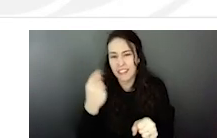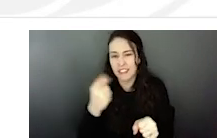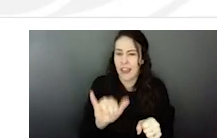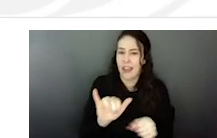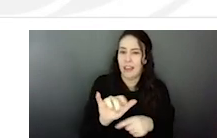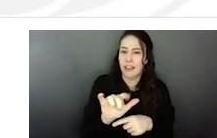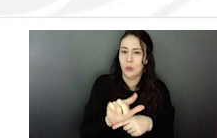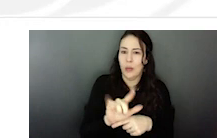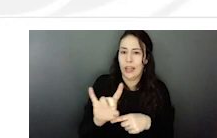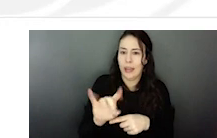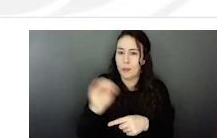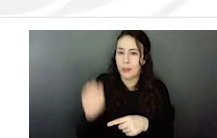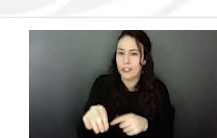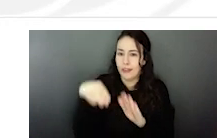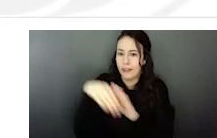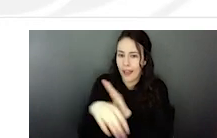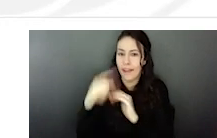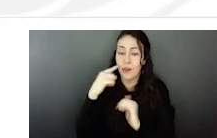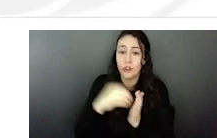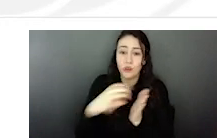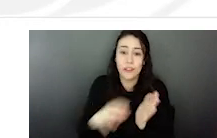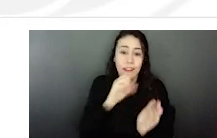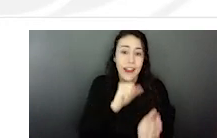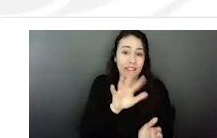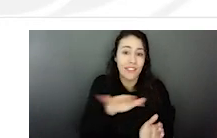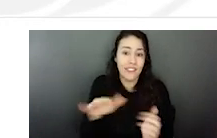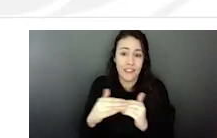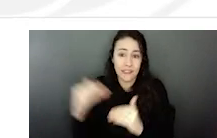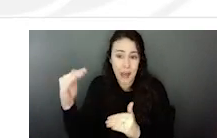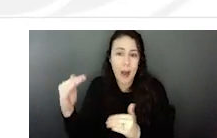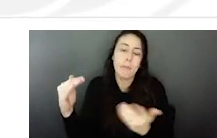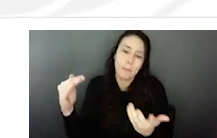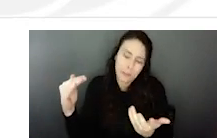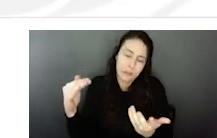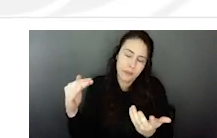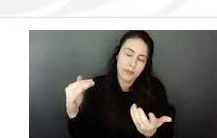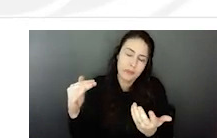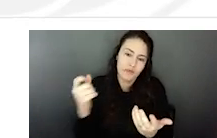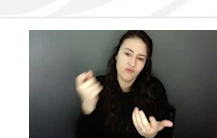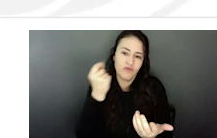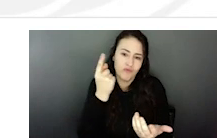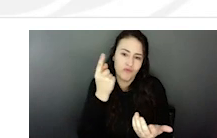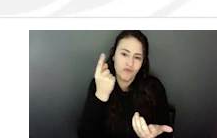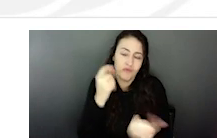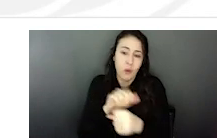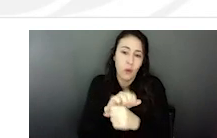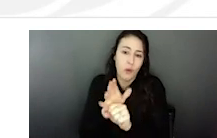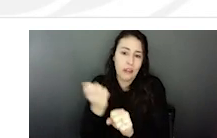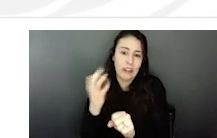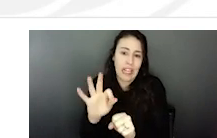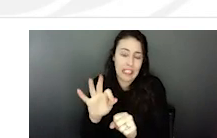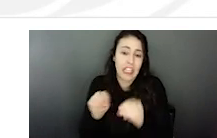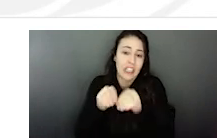28% for students age 55 and up, given the pandemic, makes sense, right? We know that the COVID-19 virus